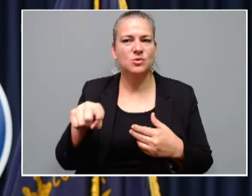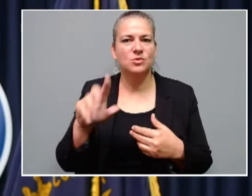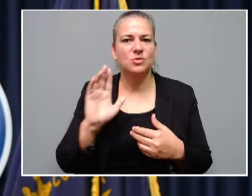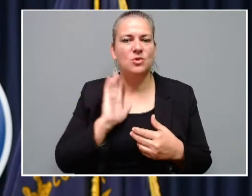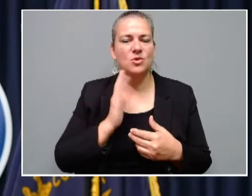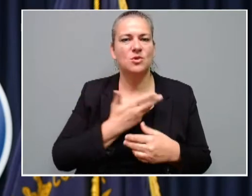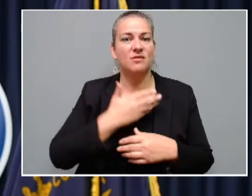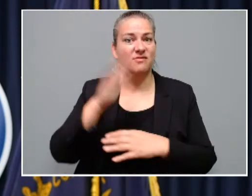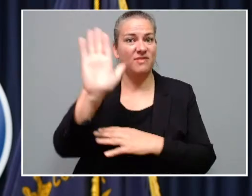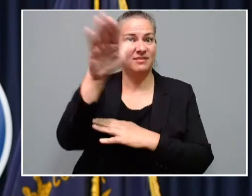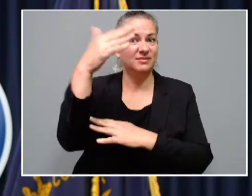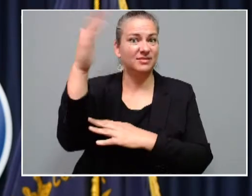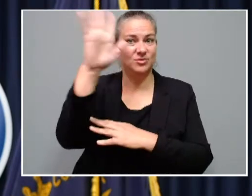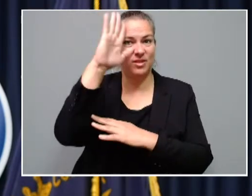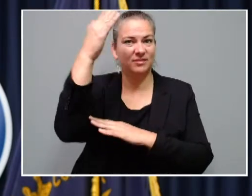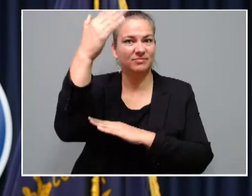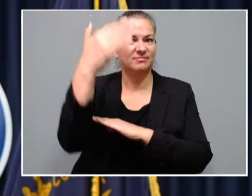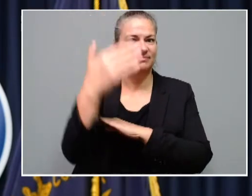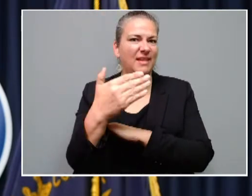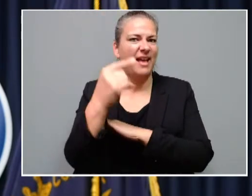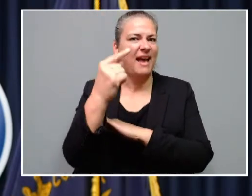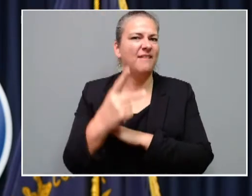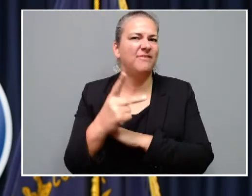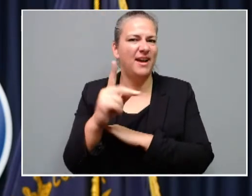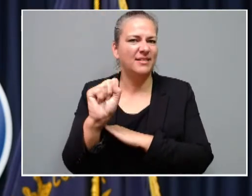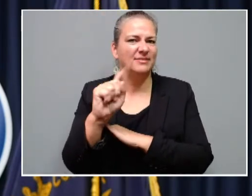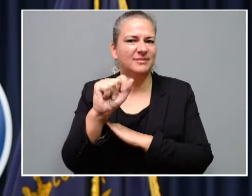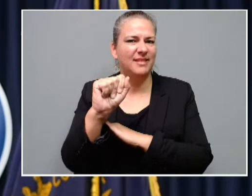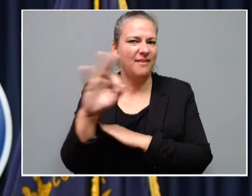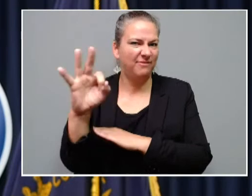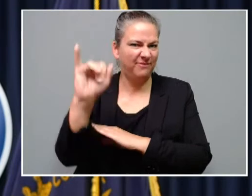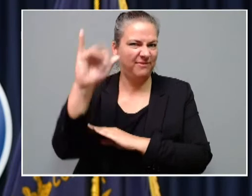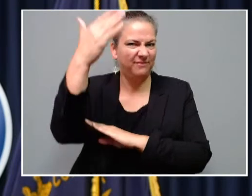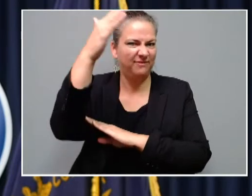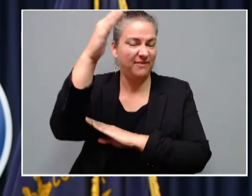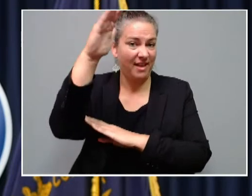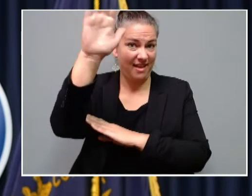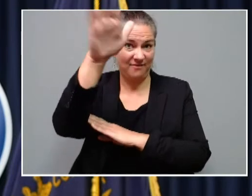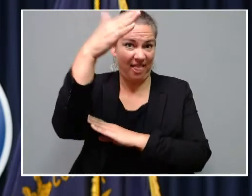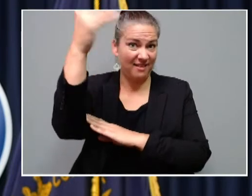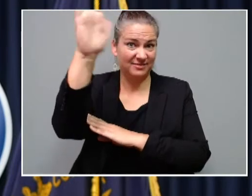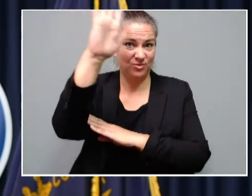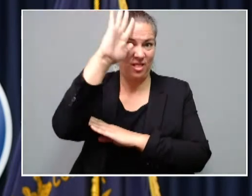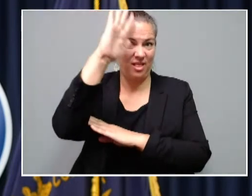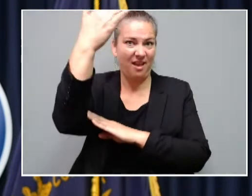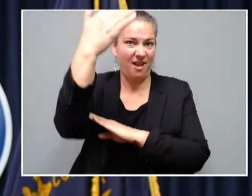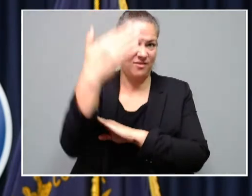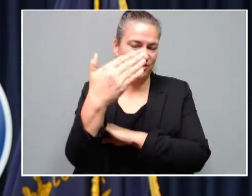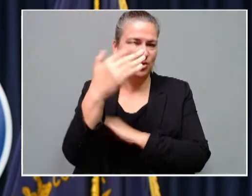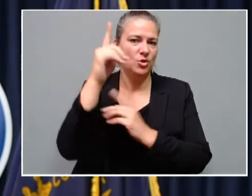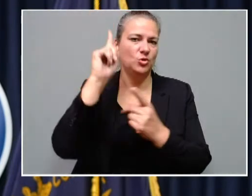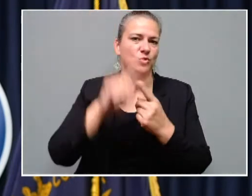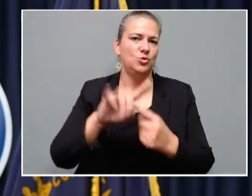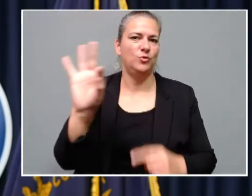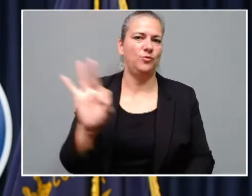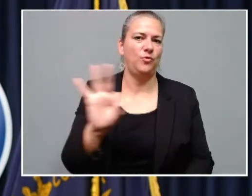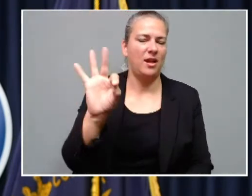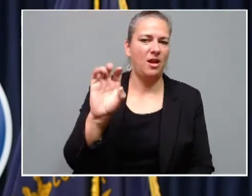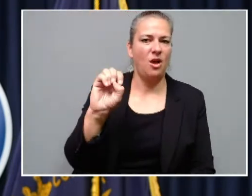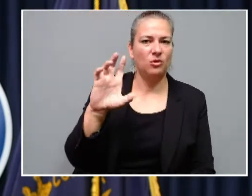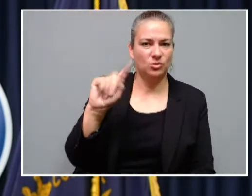flags to half staff, and that's going to be lowered until sunset on Friday, October